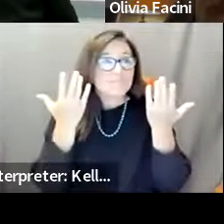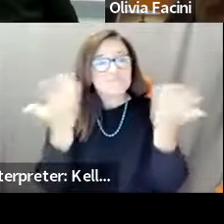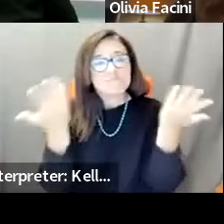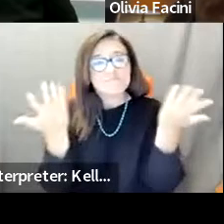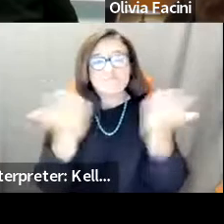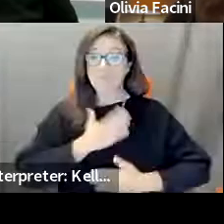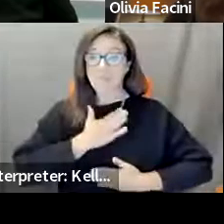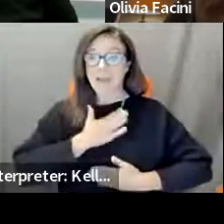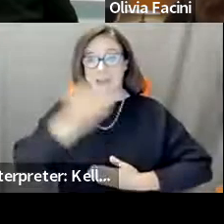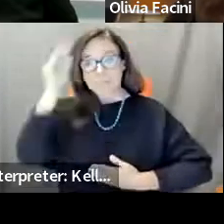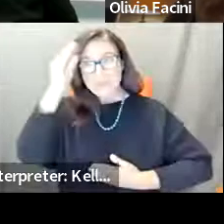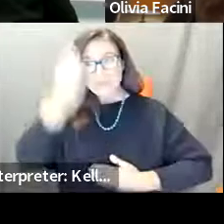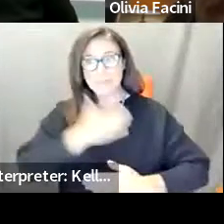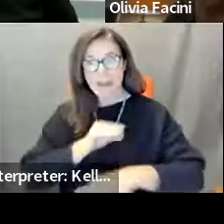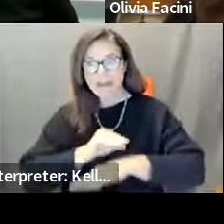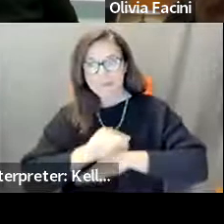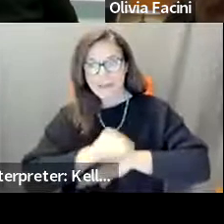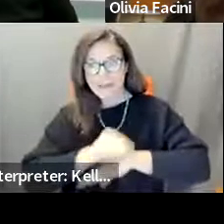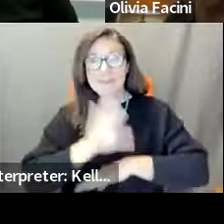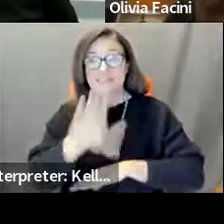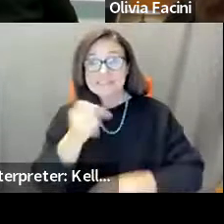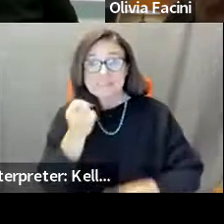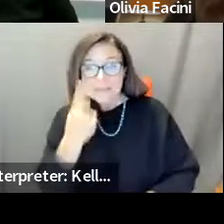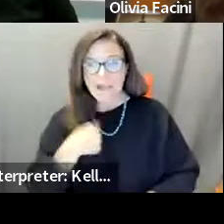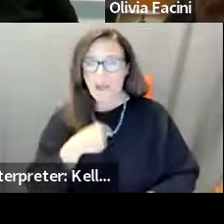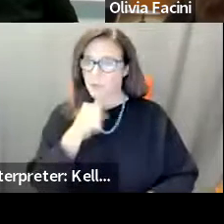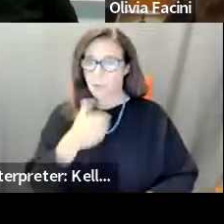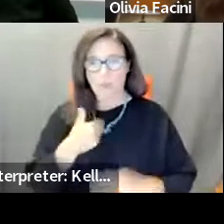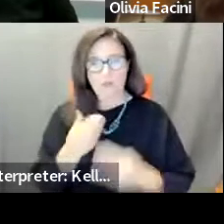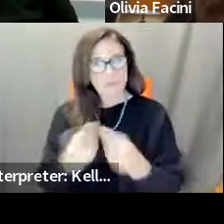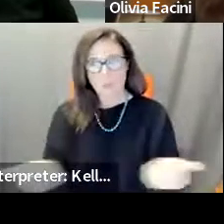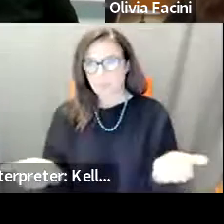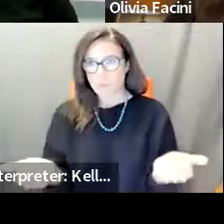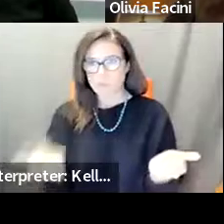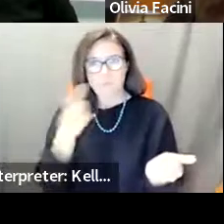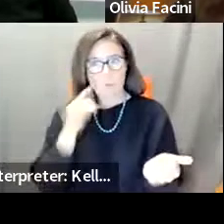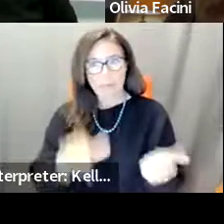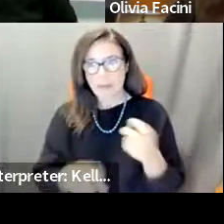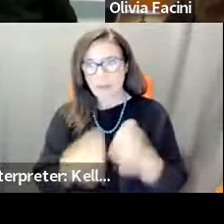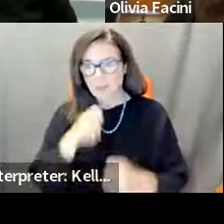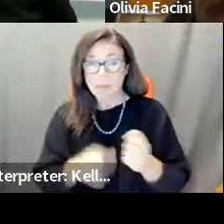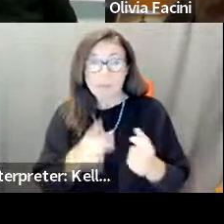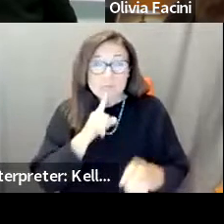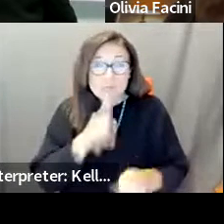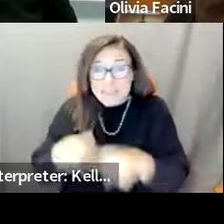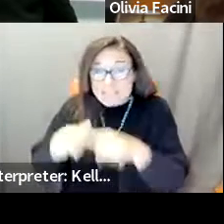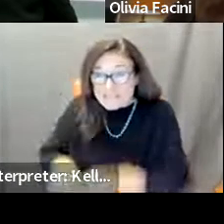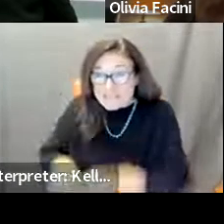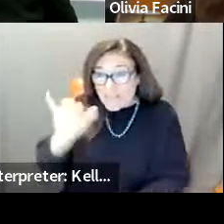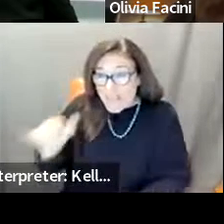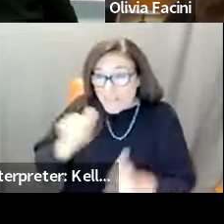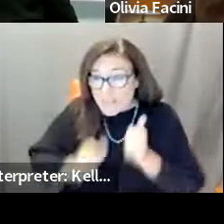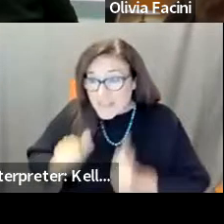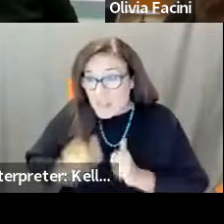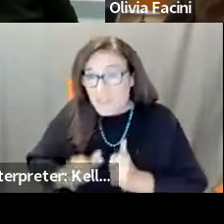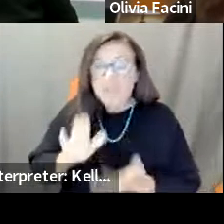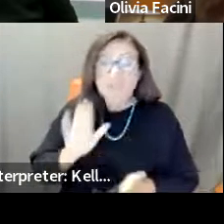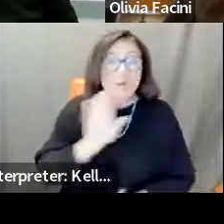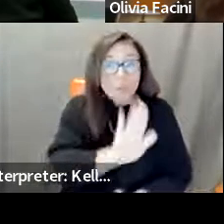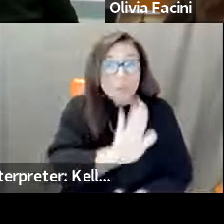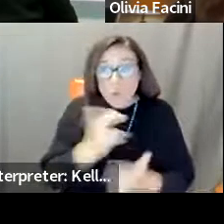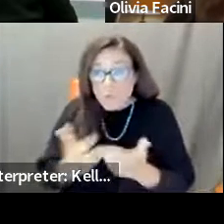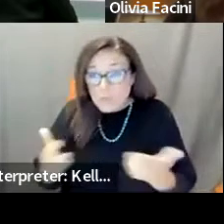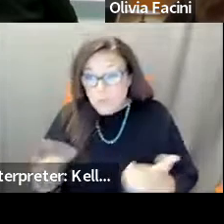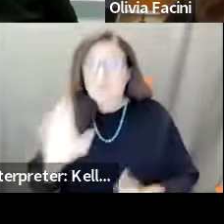and I don't have the answer for this because it really depends on the venue and your resources, but think about, what is